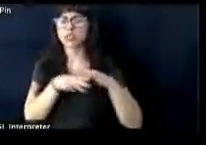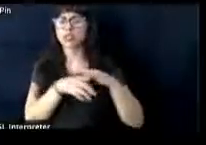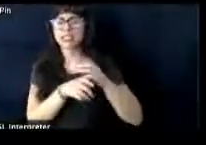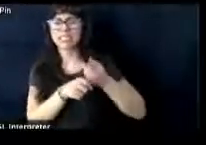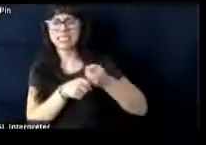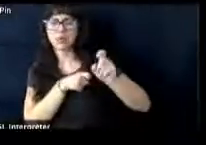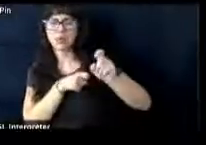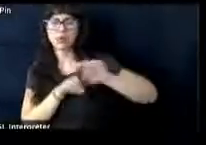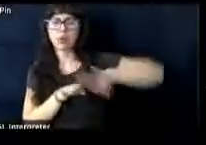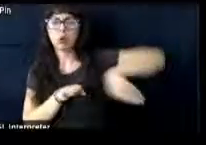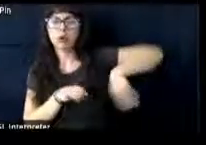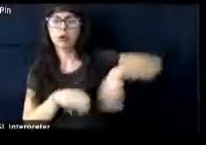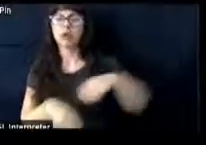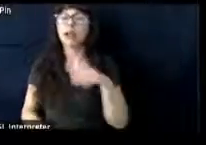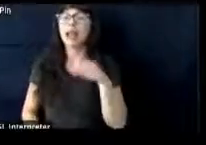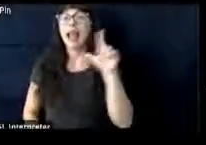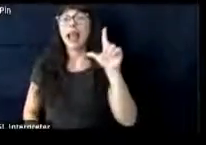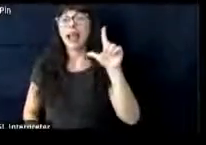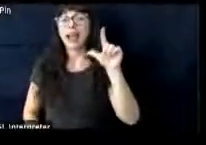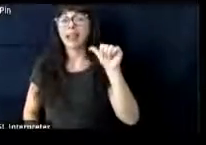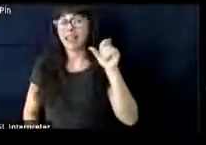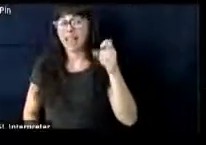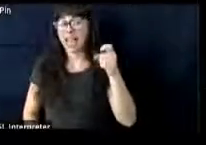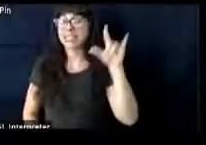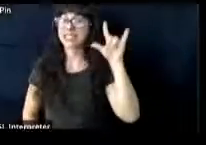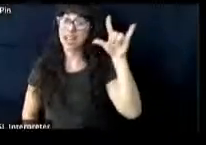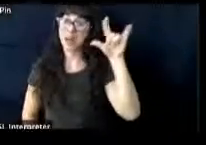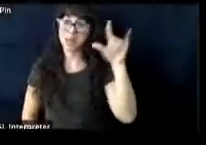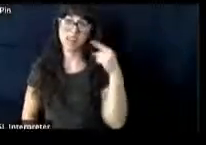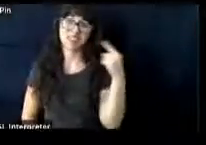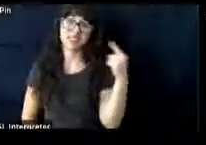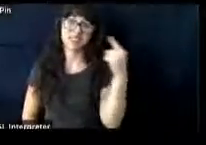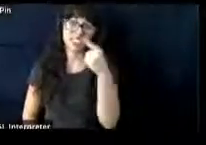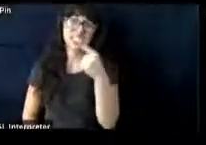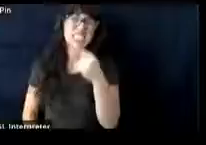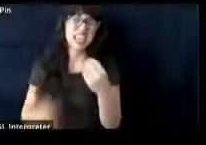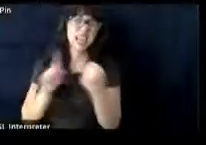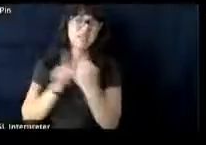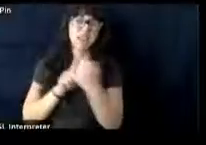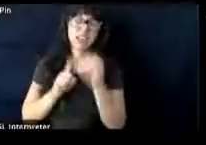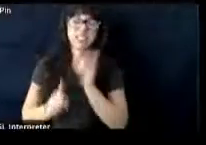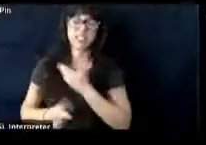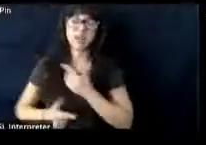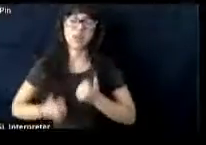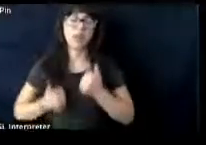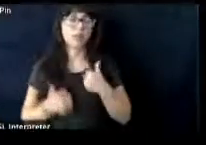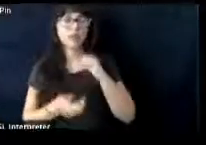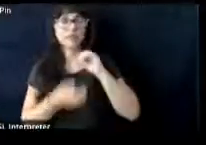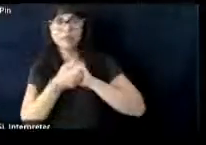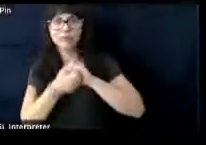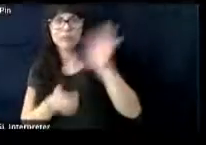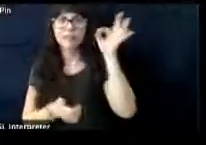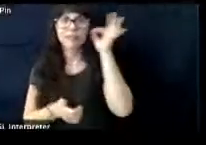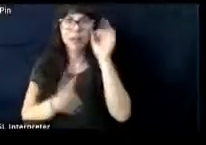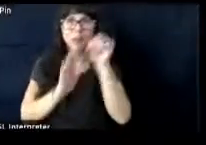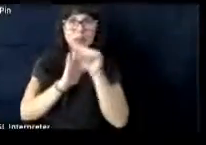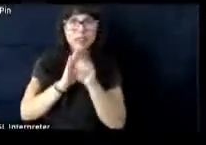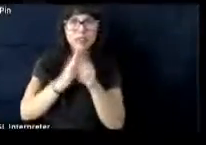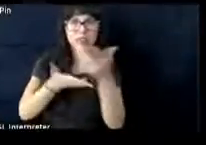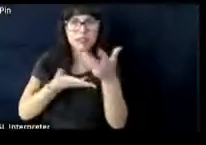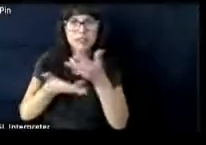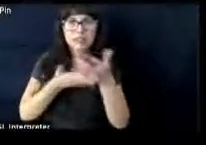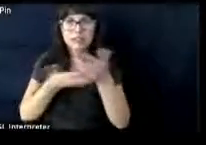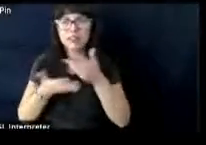do impact our quality of life, so we work with our state and federal leaders to address air pollution and jet noise mitigation